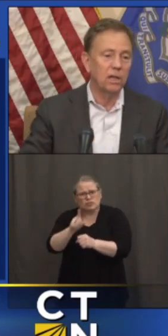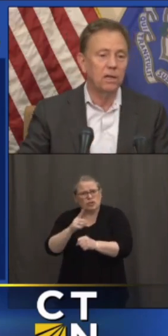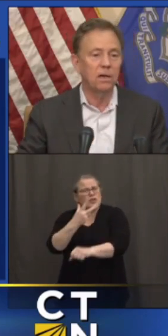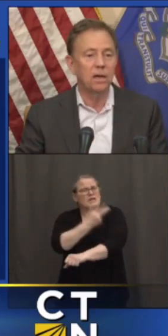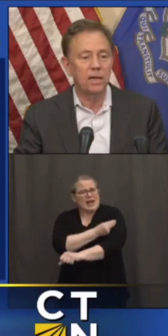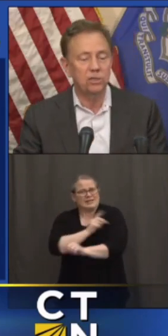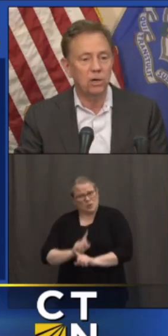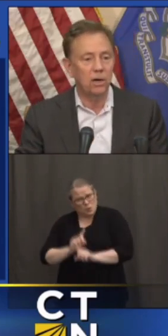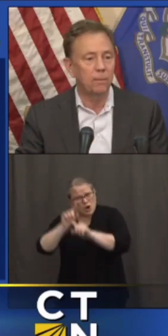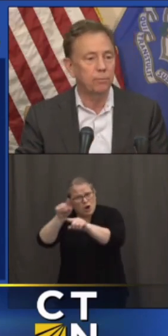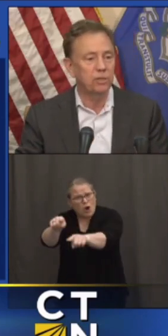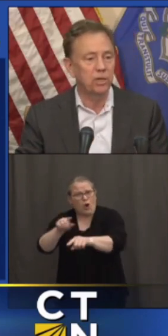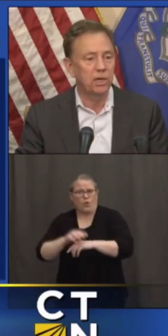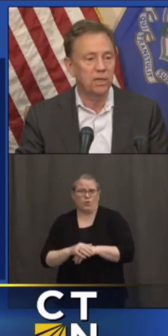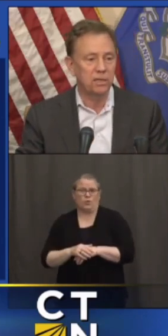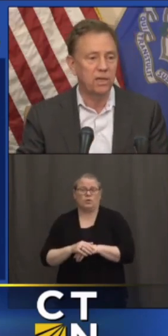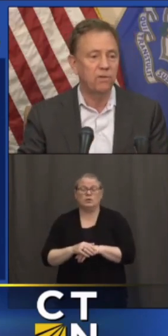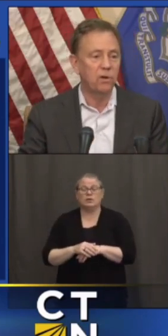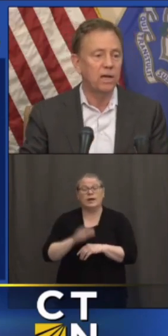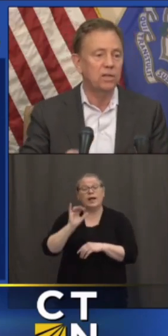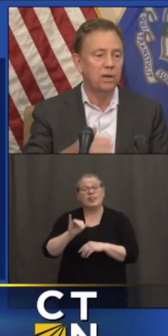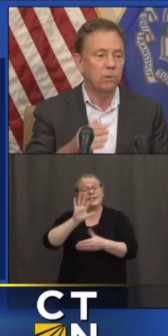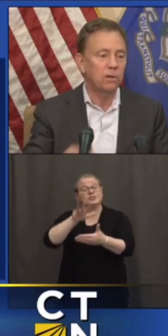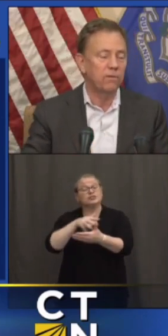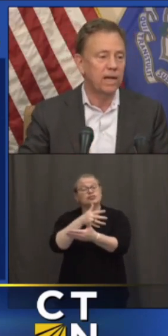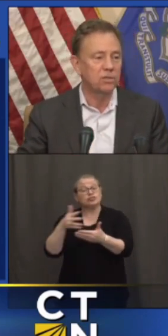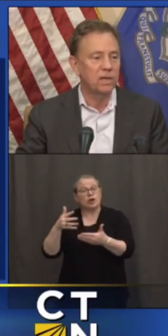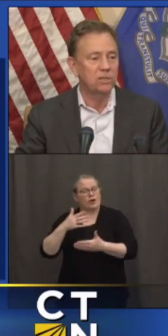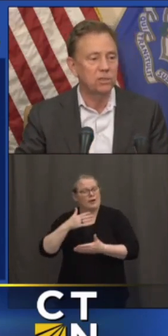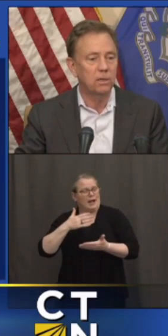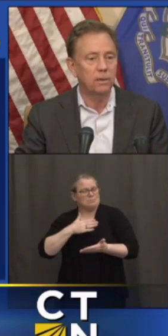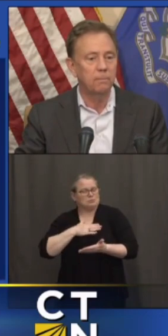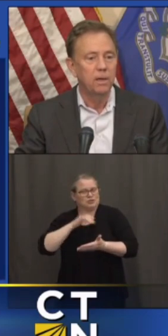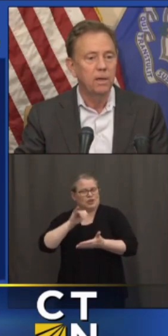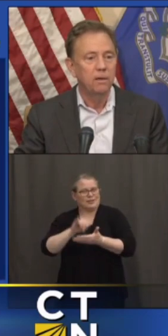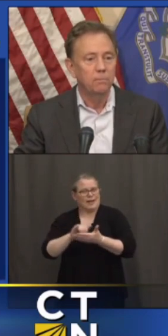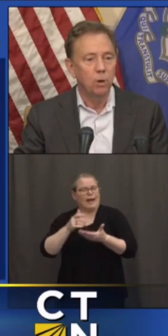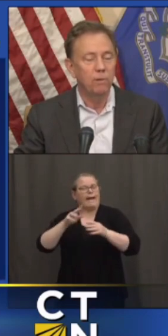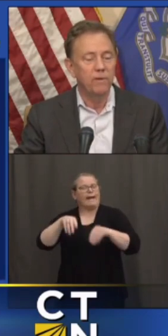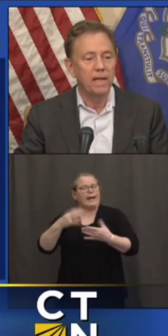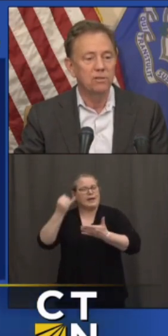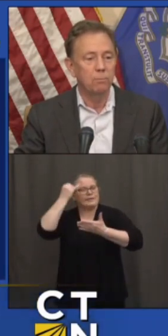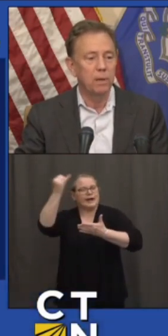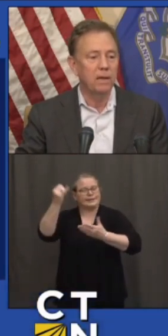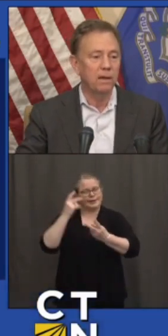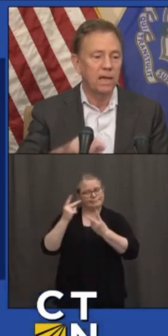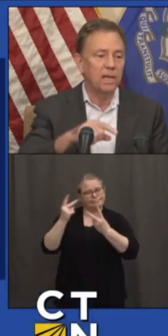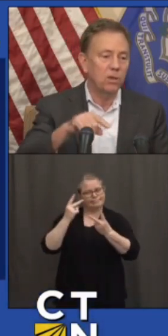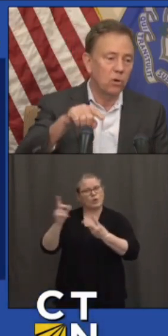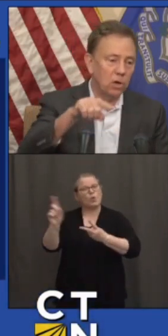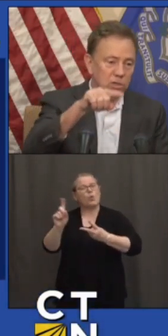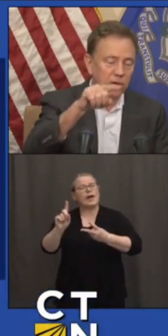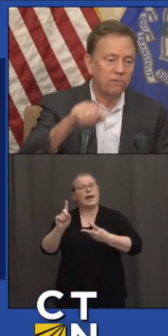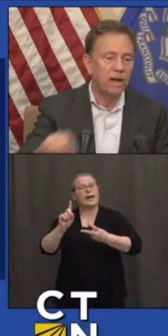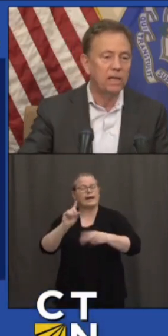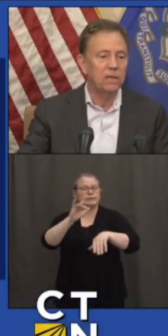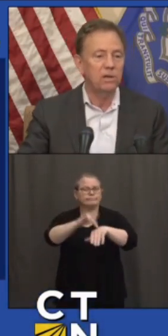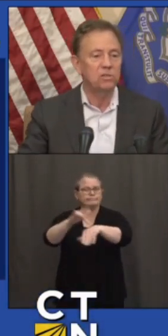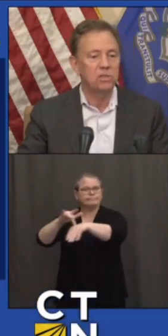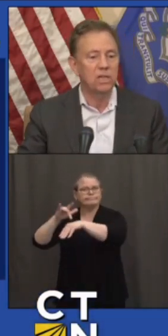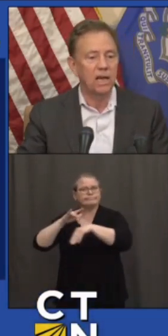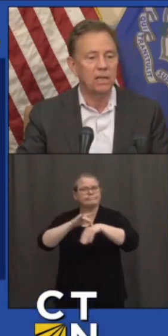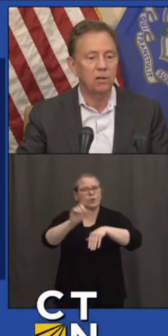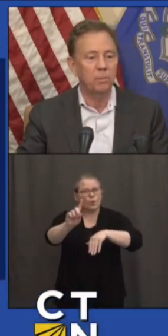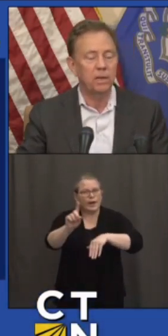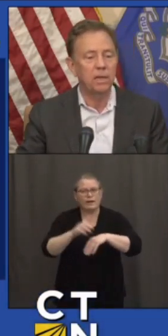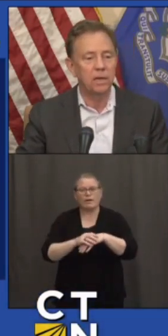chart, an eye chart, I appreciate it, gives you an idea where the vaccination mobile vans have been. Again, the Naugatuck Valley, you